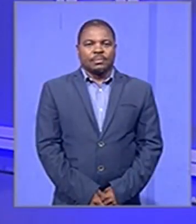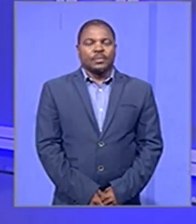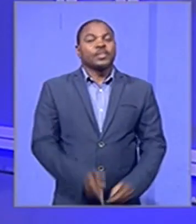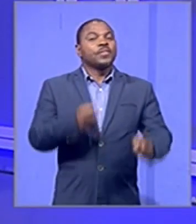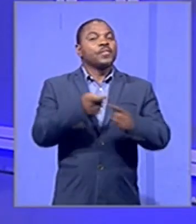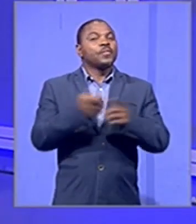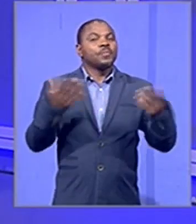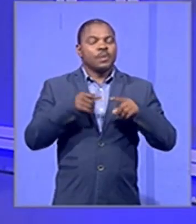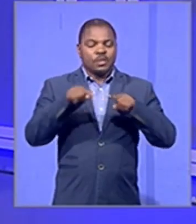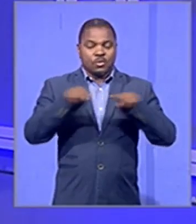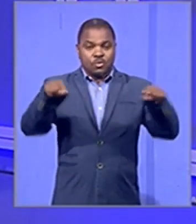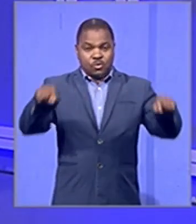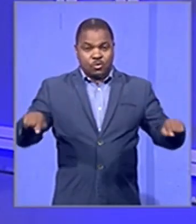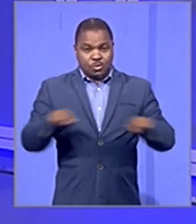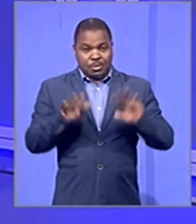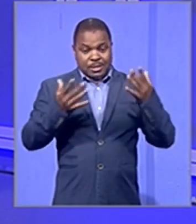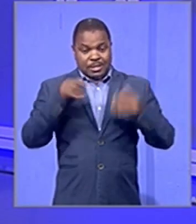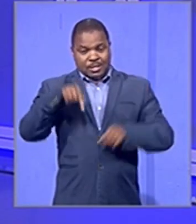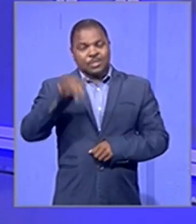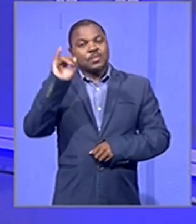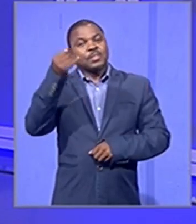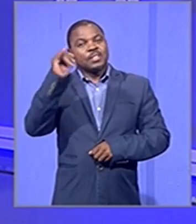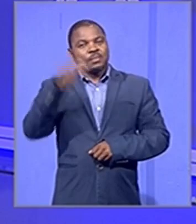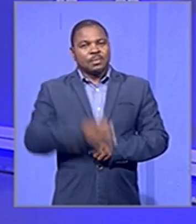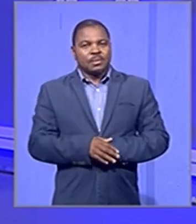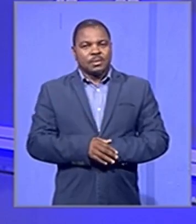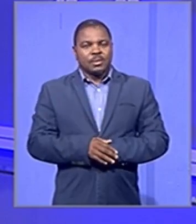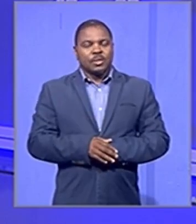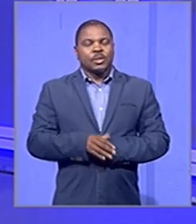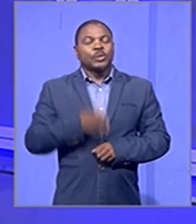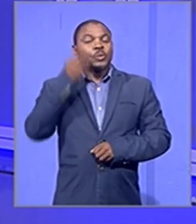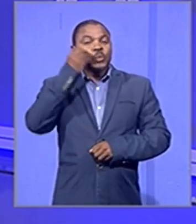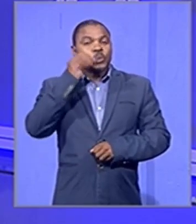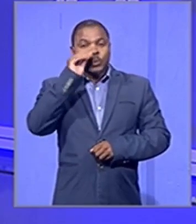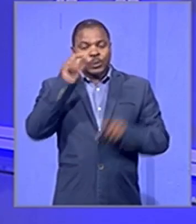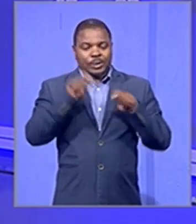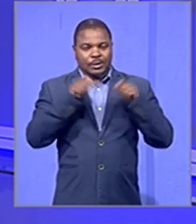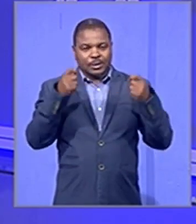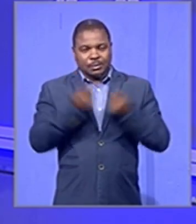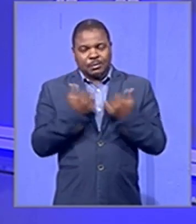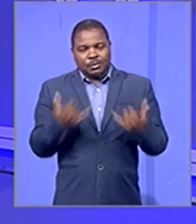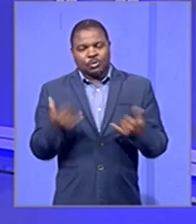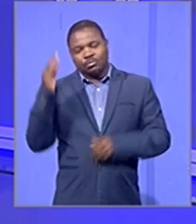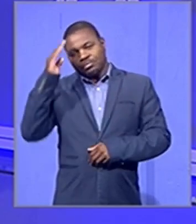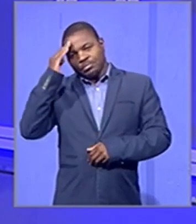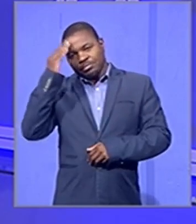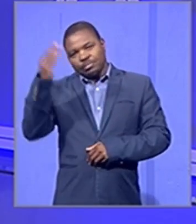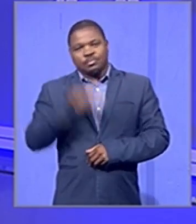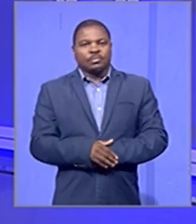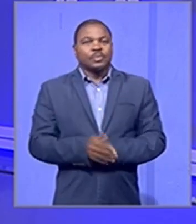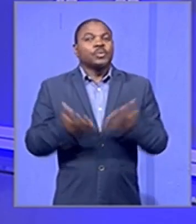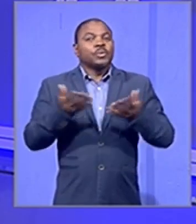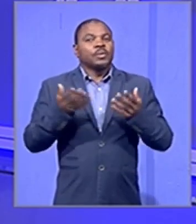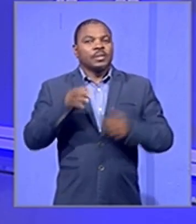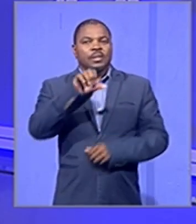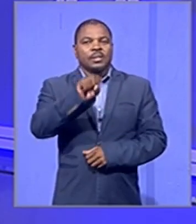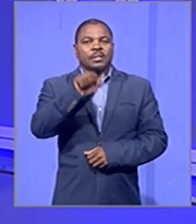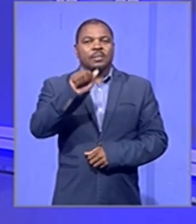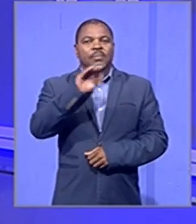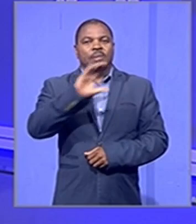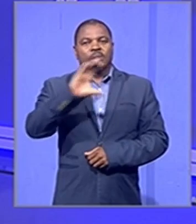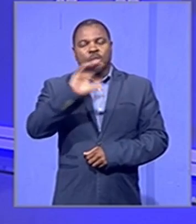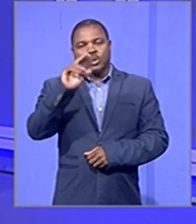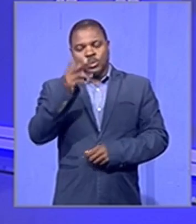Ka otloloha re le Studio 10 Auckland Park Johannesburg ke moifo wa ditaba tsa Sesotho phirimaneng ena wa udumedisa ho SABC 2 mo le